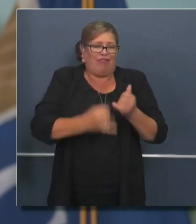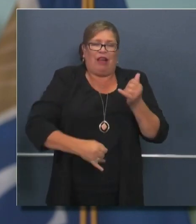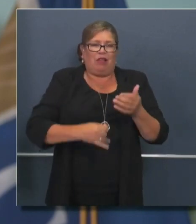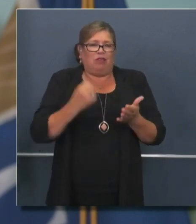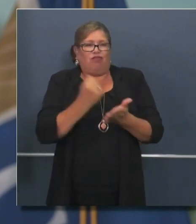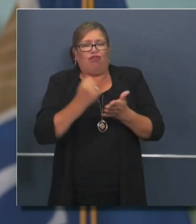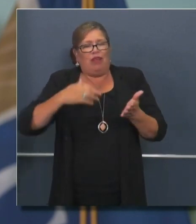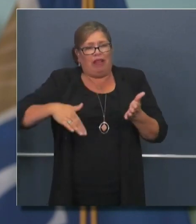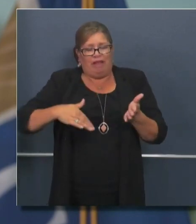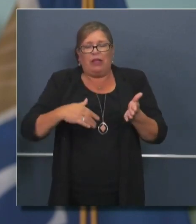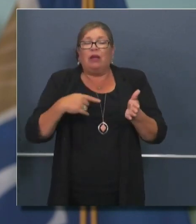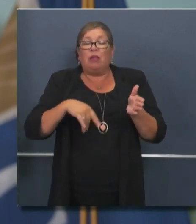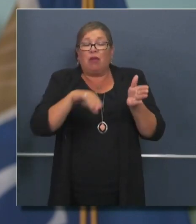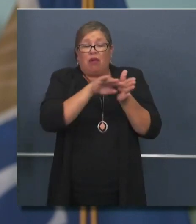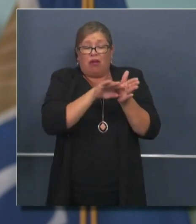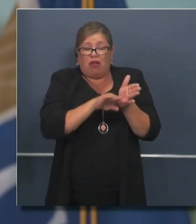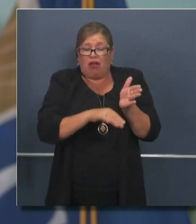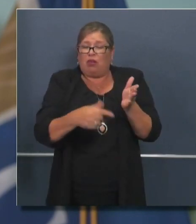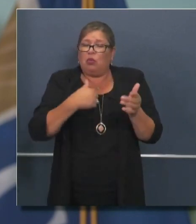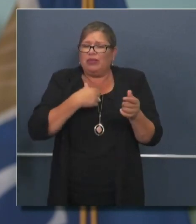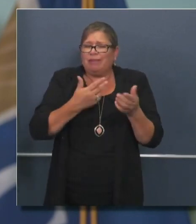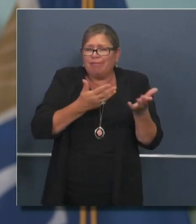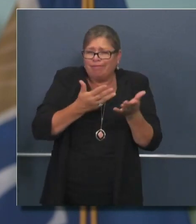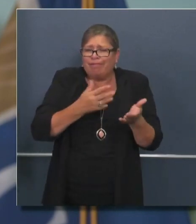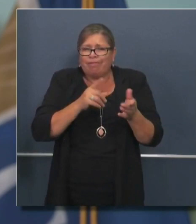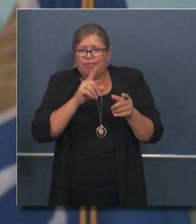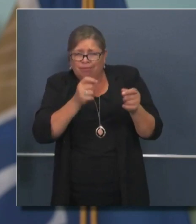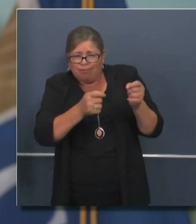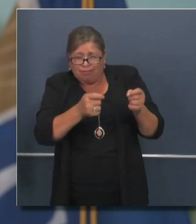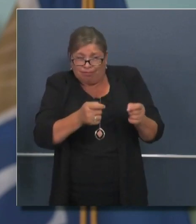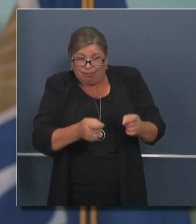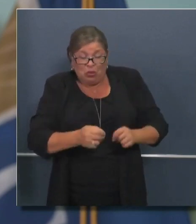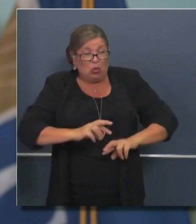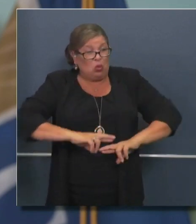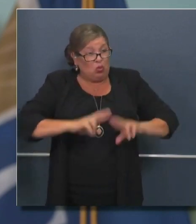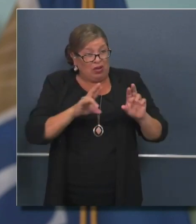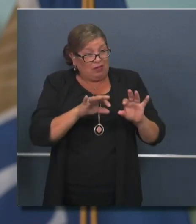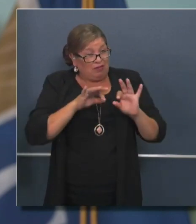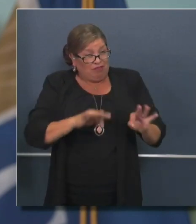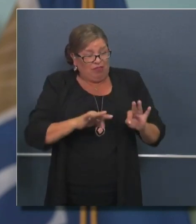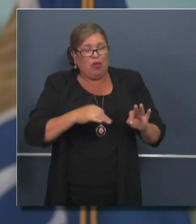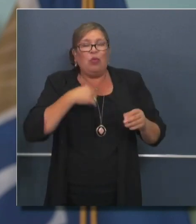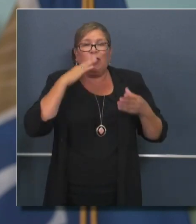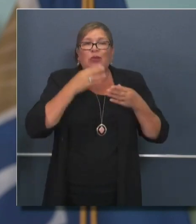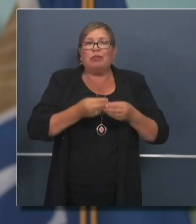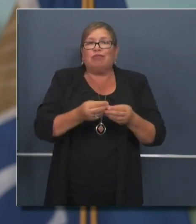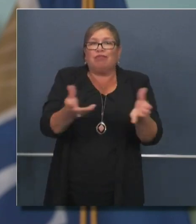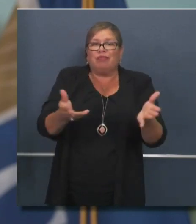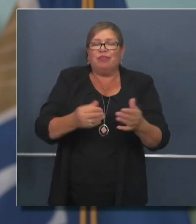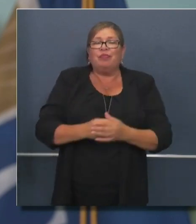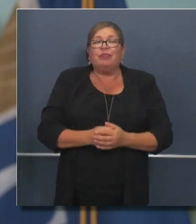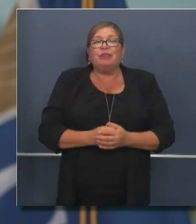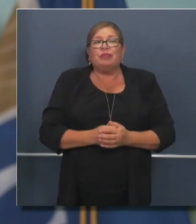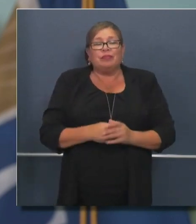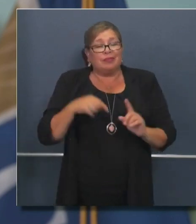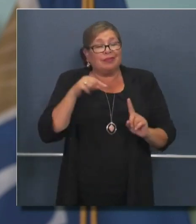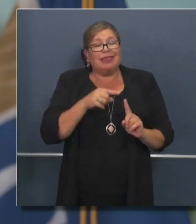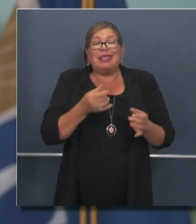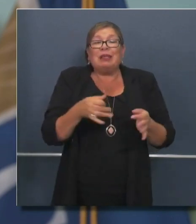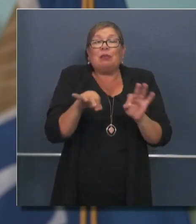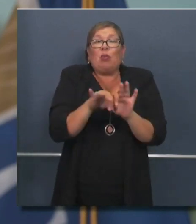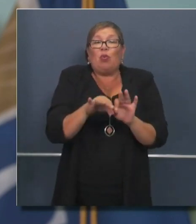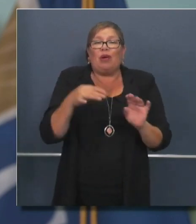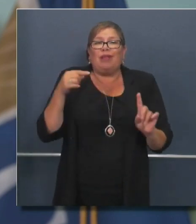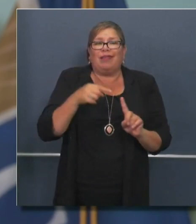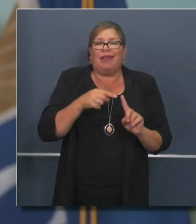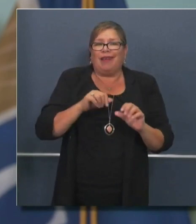closely to work through some final edits. And once we're prepared, we'll put those out. Foundational in that is appropriate level